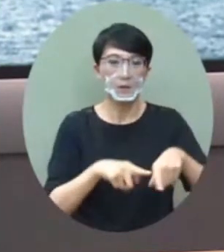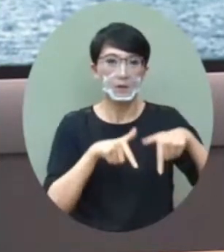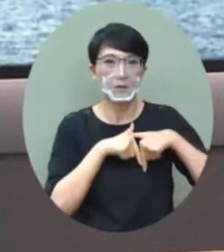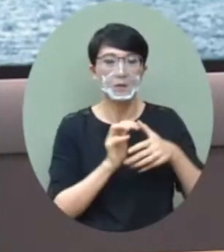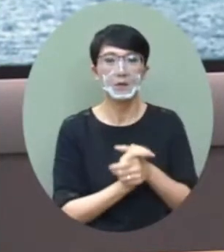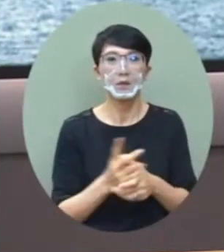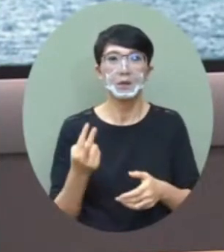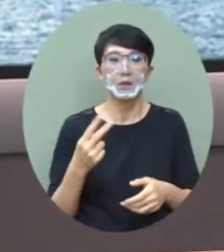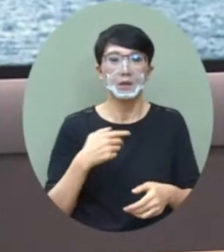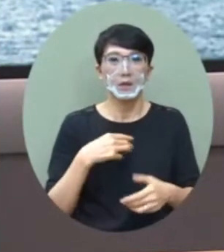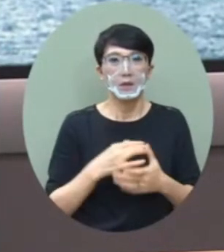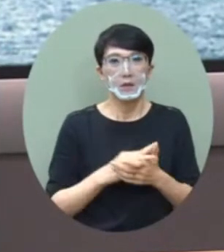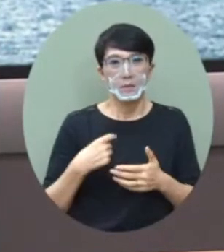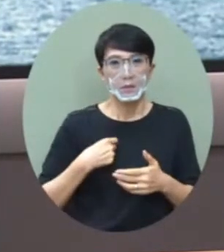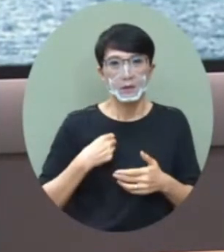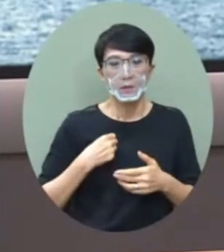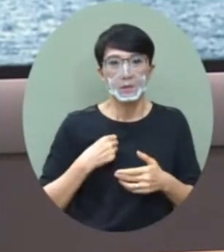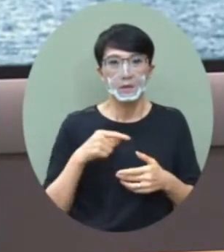Liking Estate,